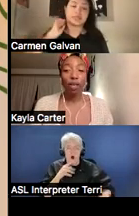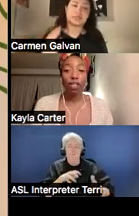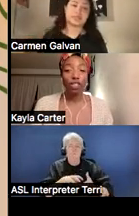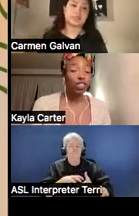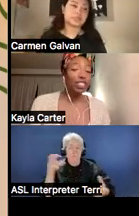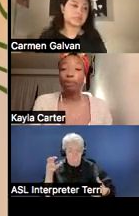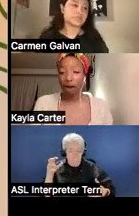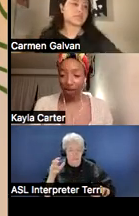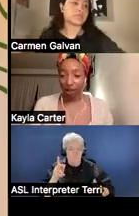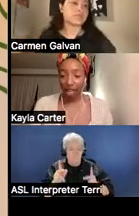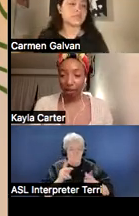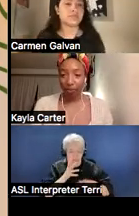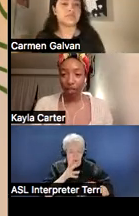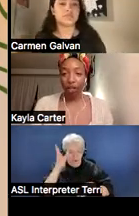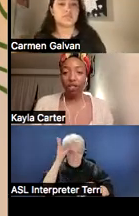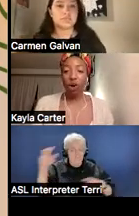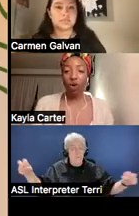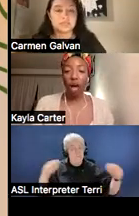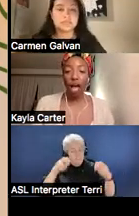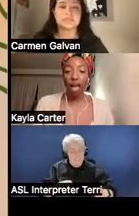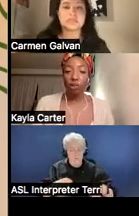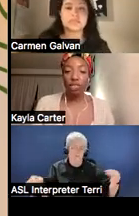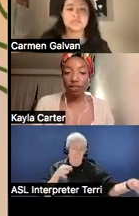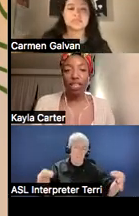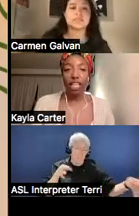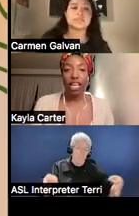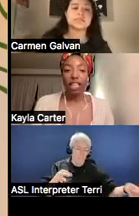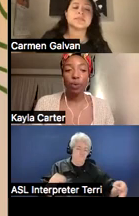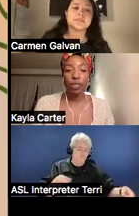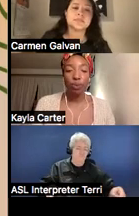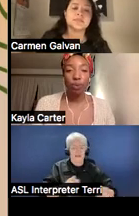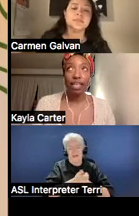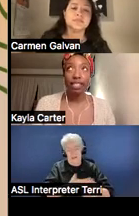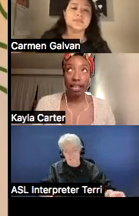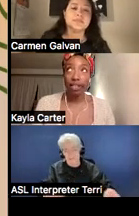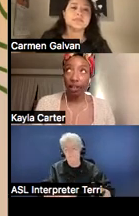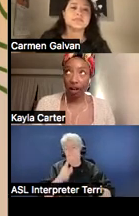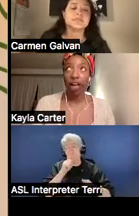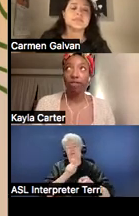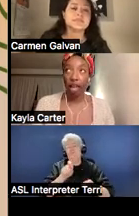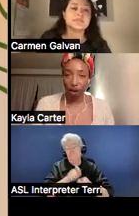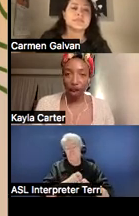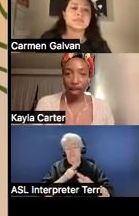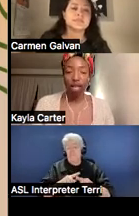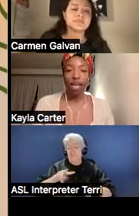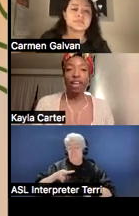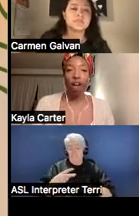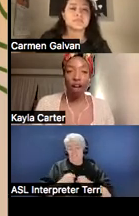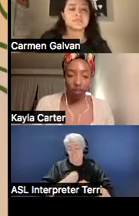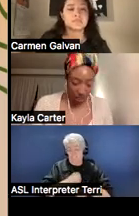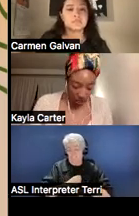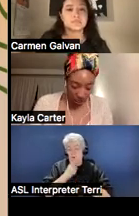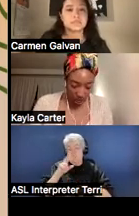them just about everything. So specifically, there was in my second year of my undergrad, I